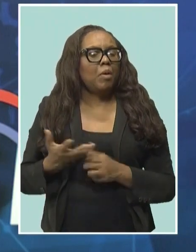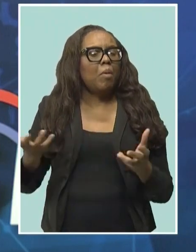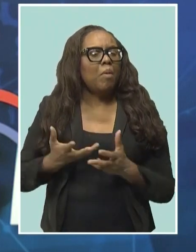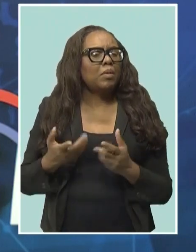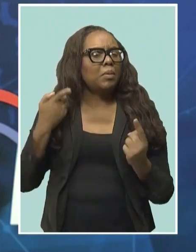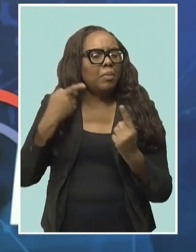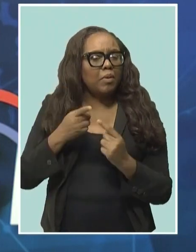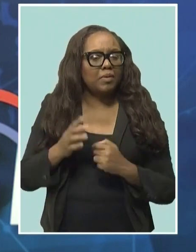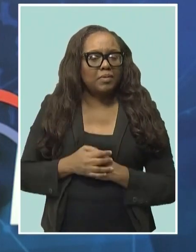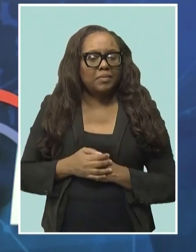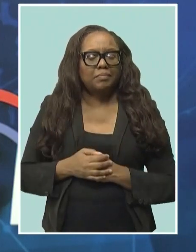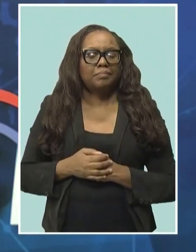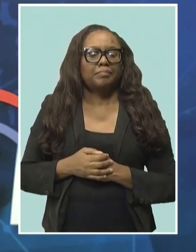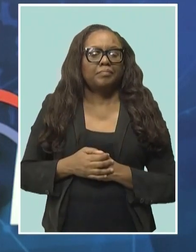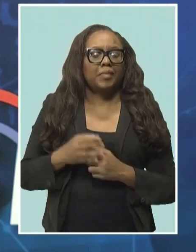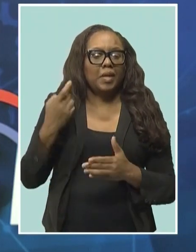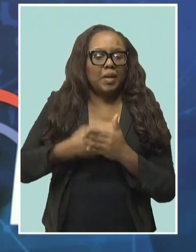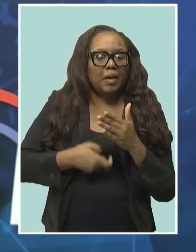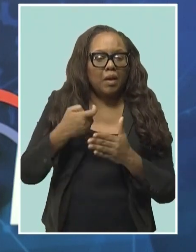taking place internationally.